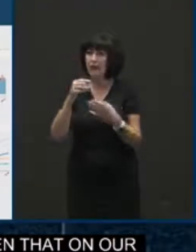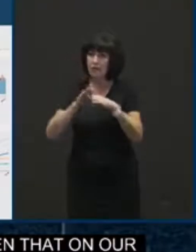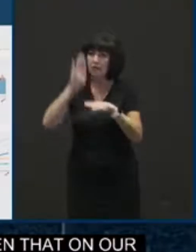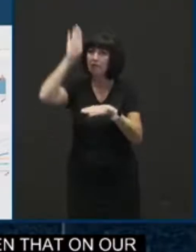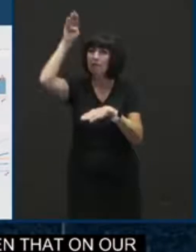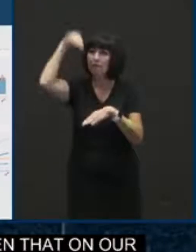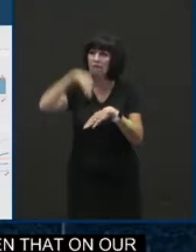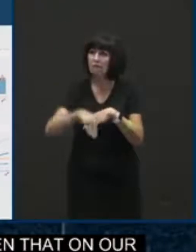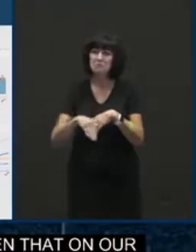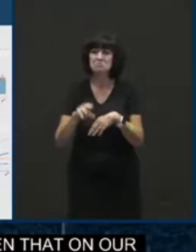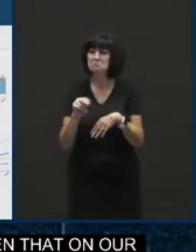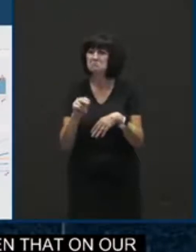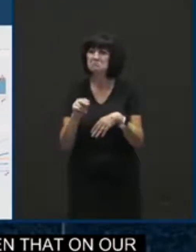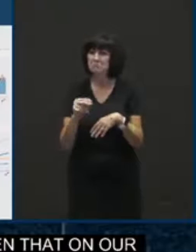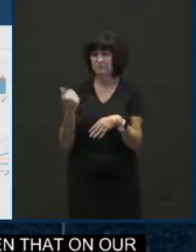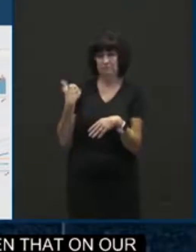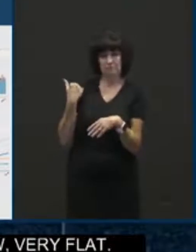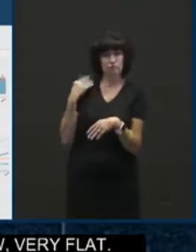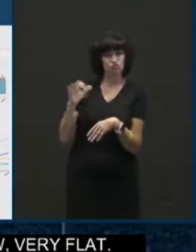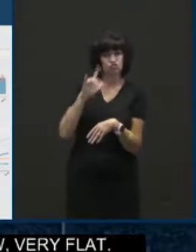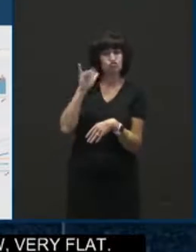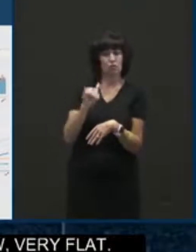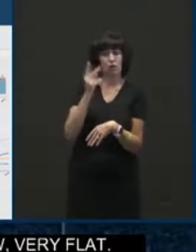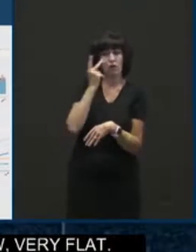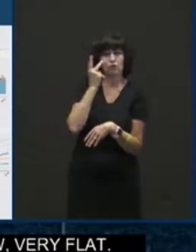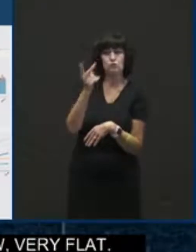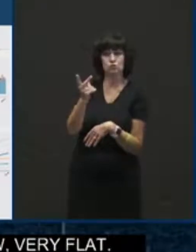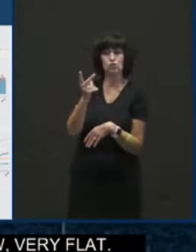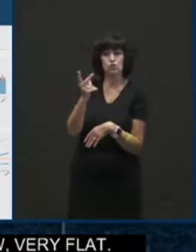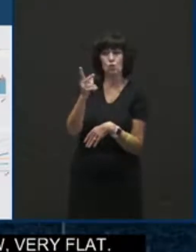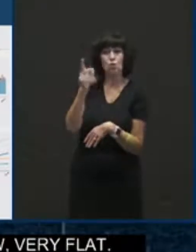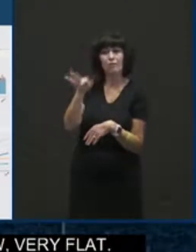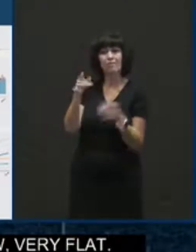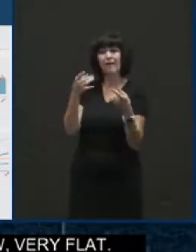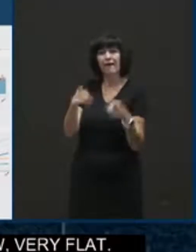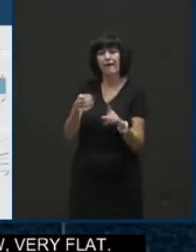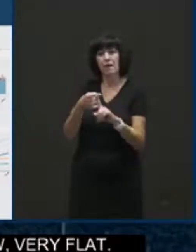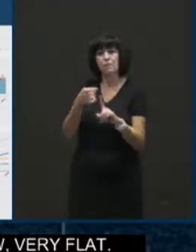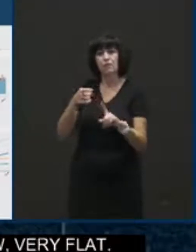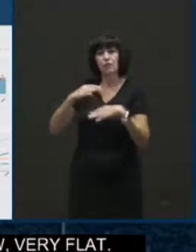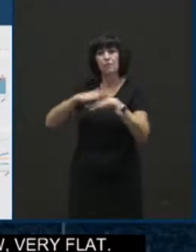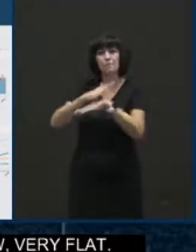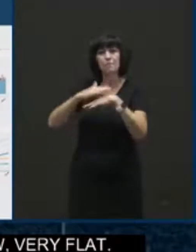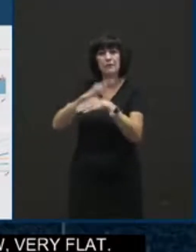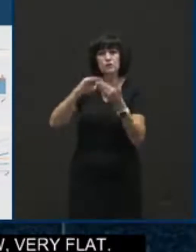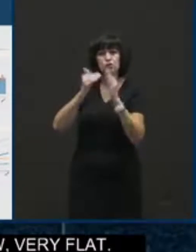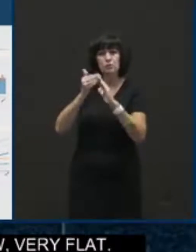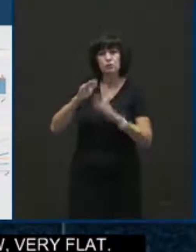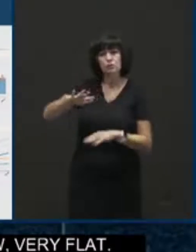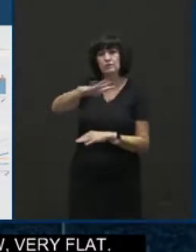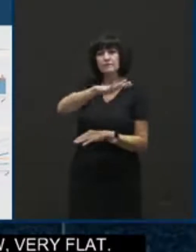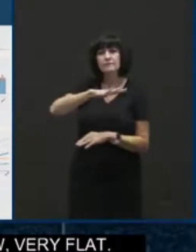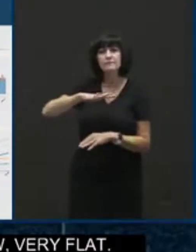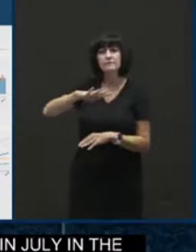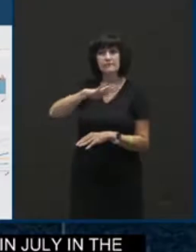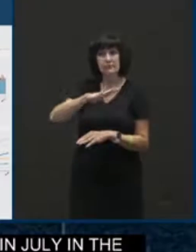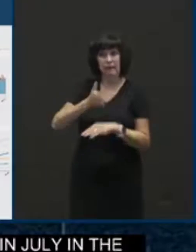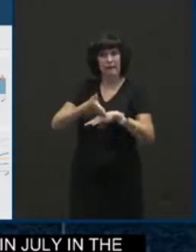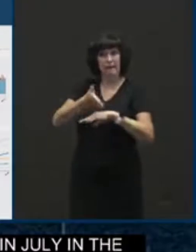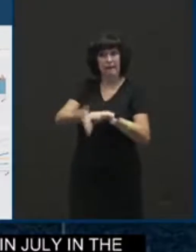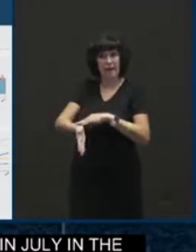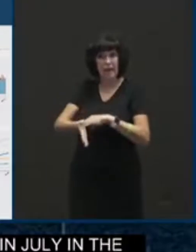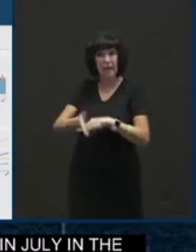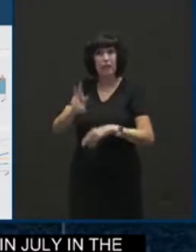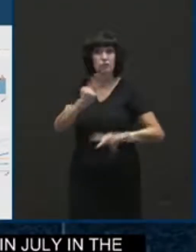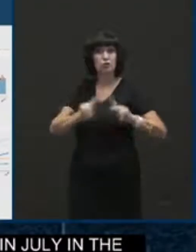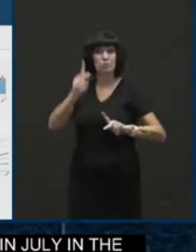saw back in July in the beach communities, a little bit of uptick. We really started to make good progress as we went into